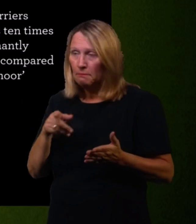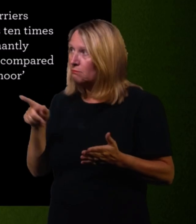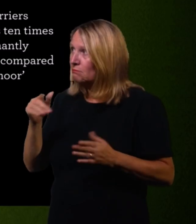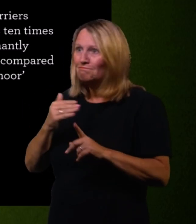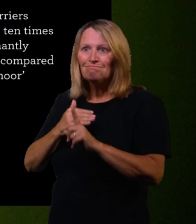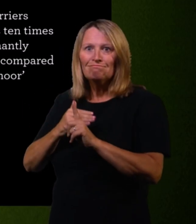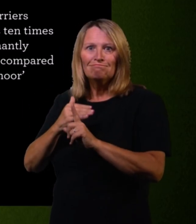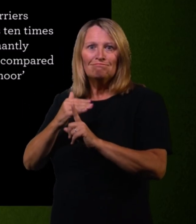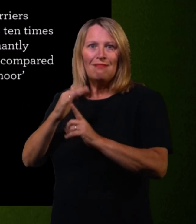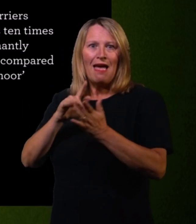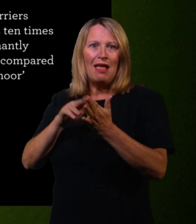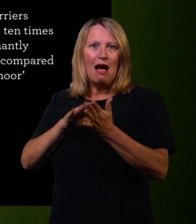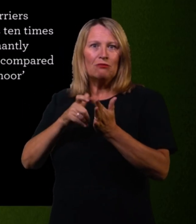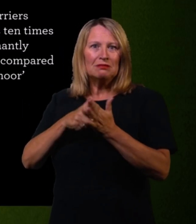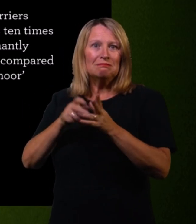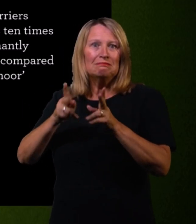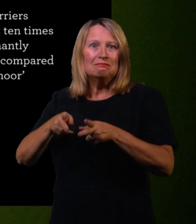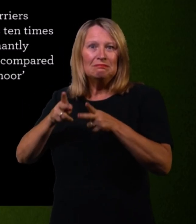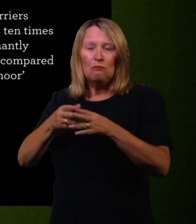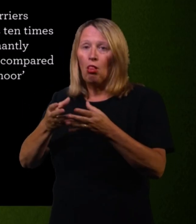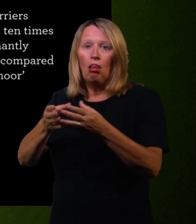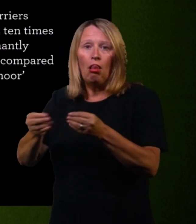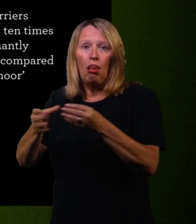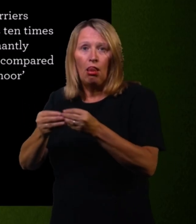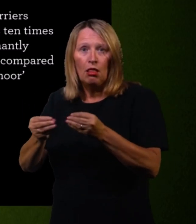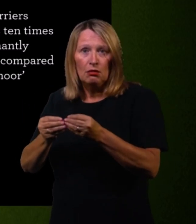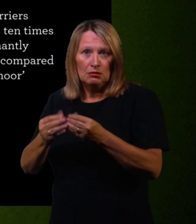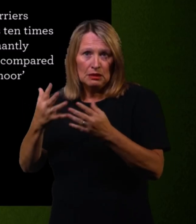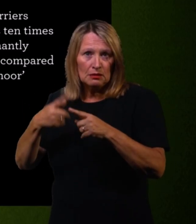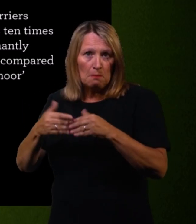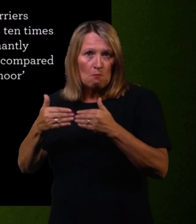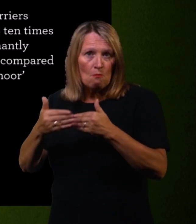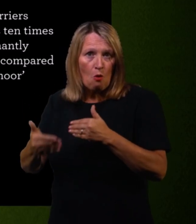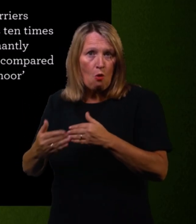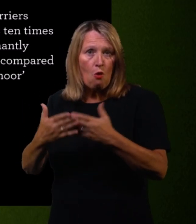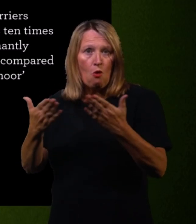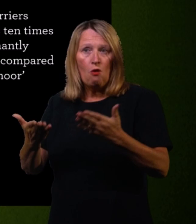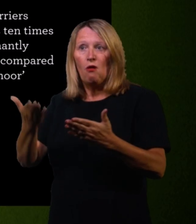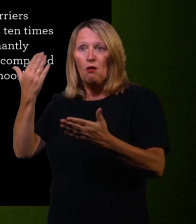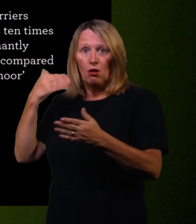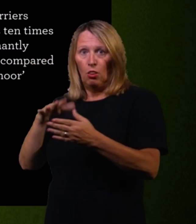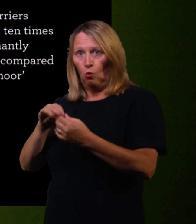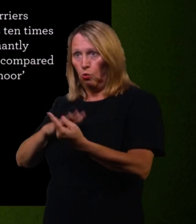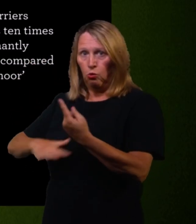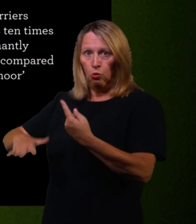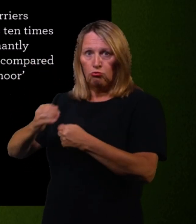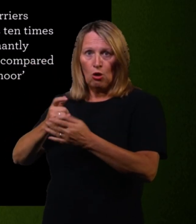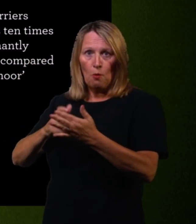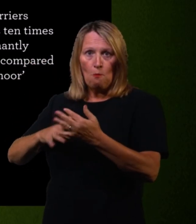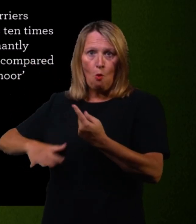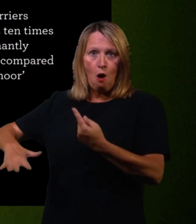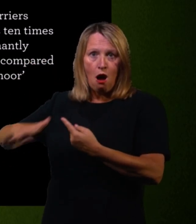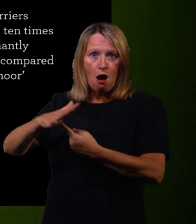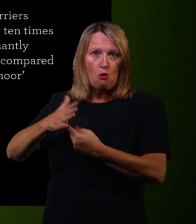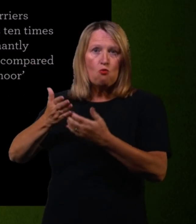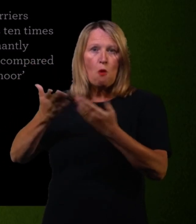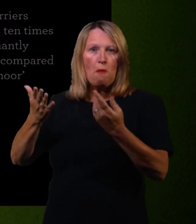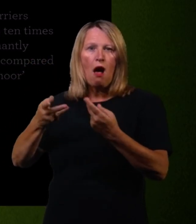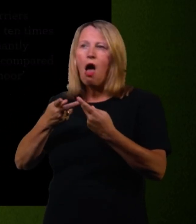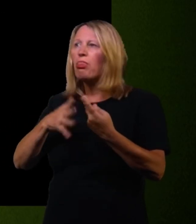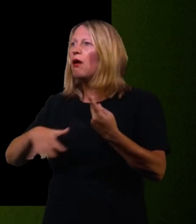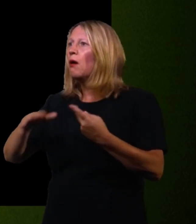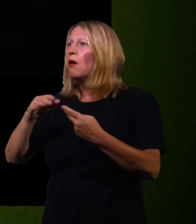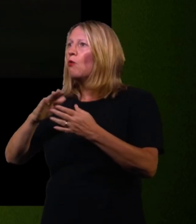or disappearing is 10 times higher within areas predominantly covered by grouse moor compared to areas with no grouse